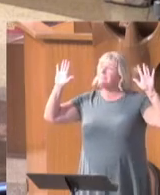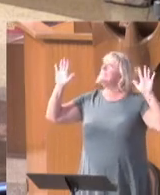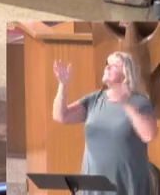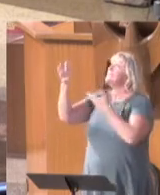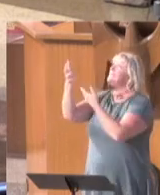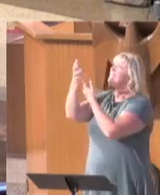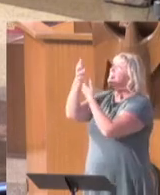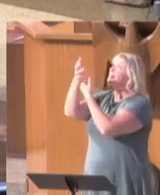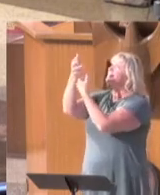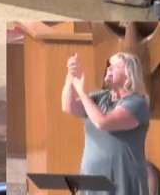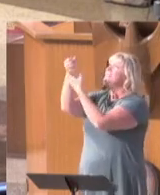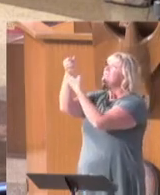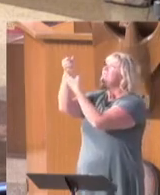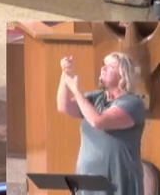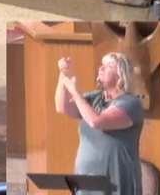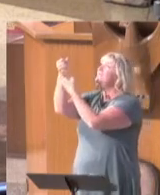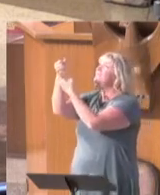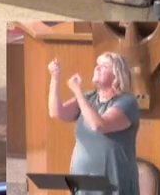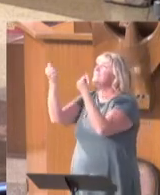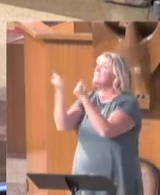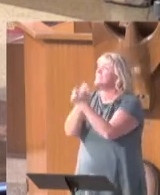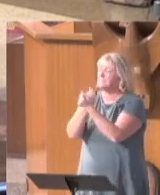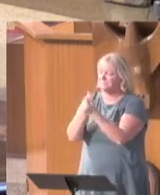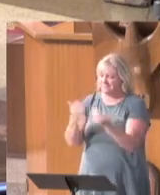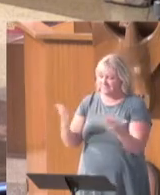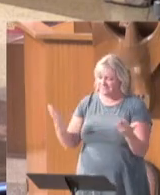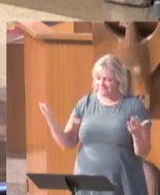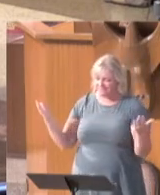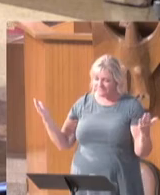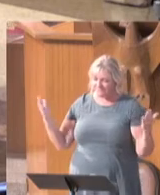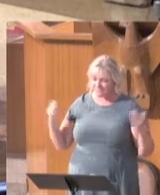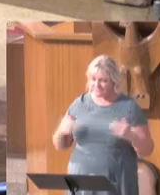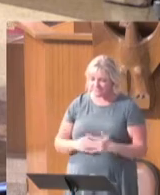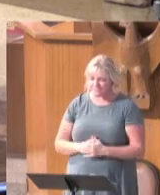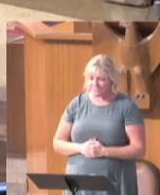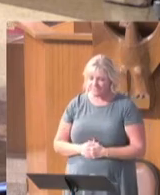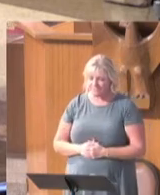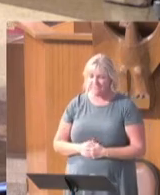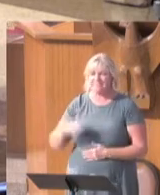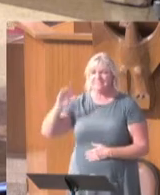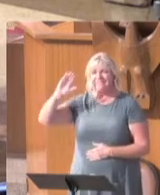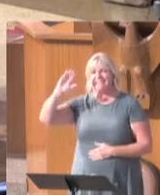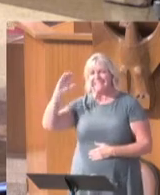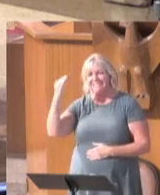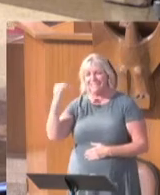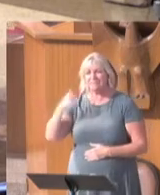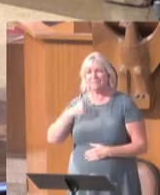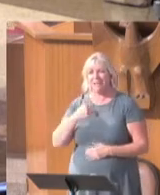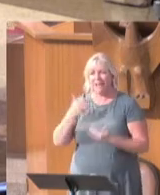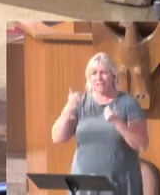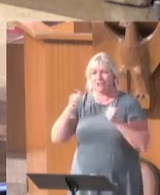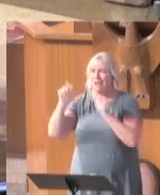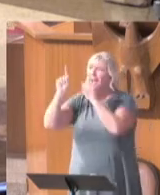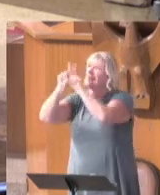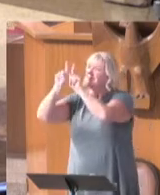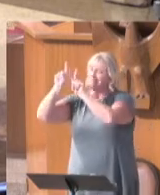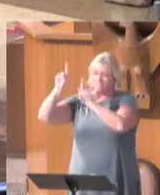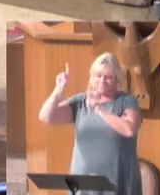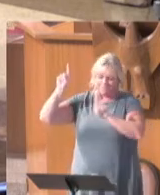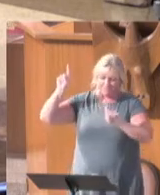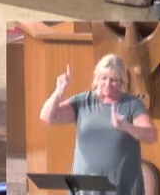and trust in you for everything. It seems the more I